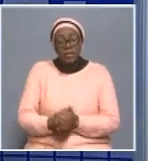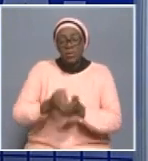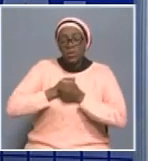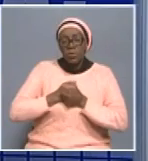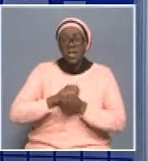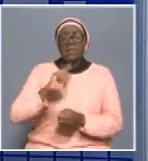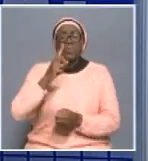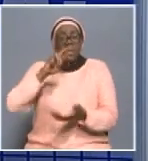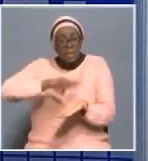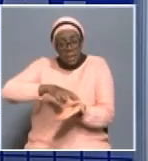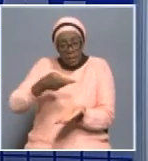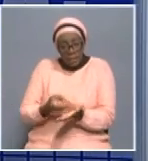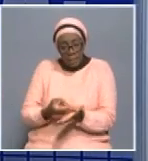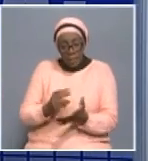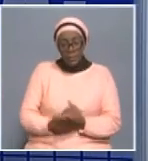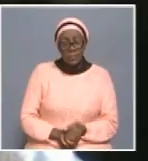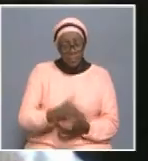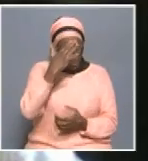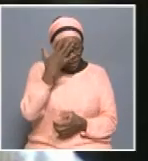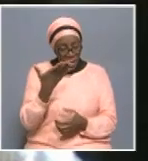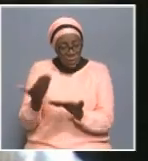very much for joining us on the program this evening.